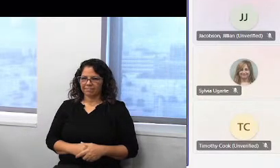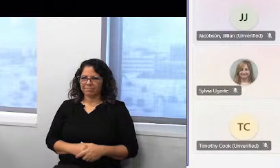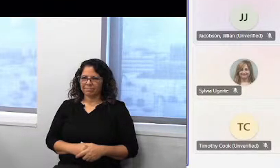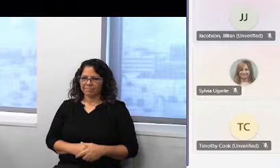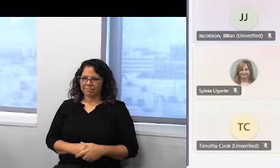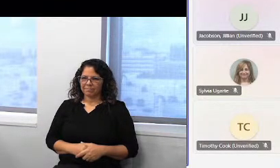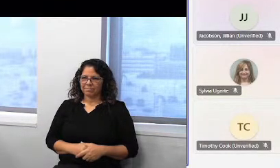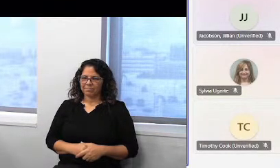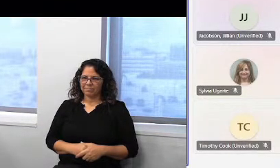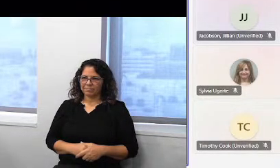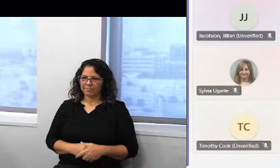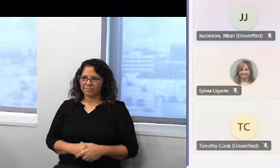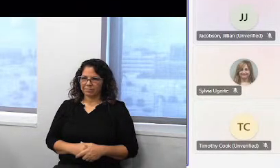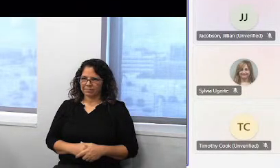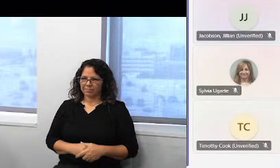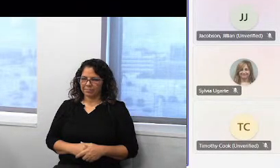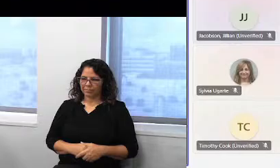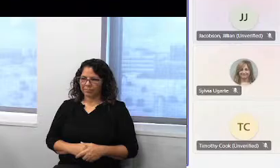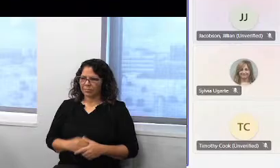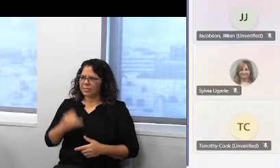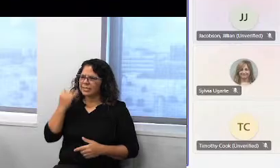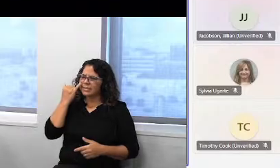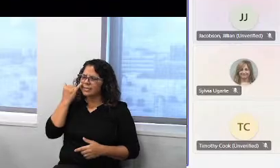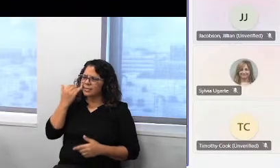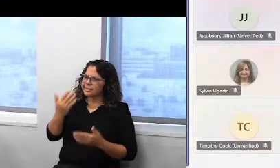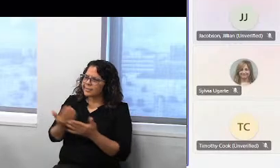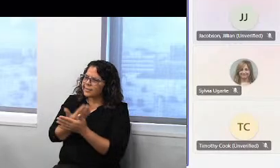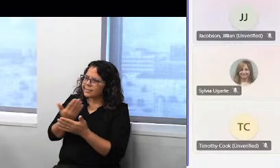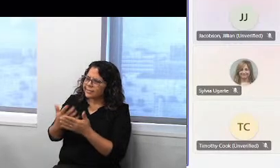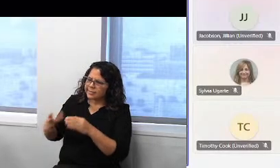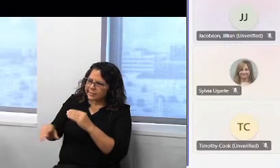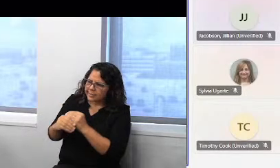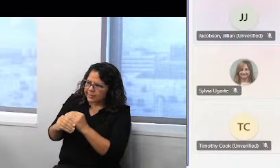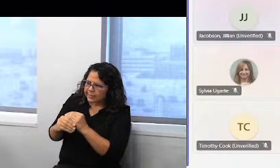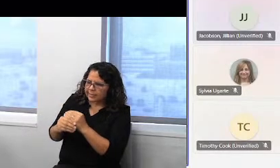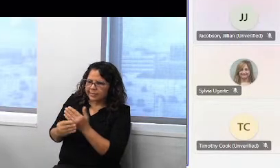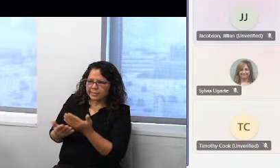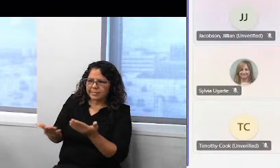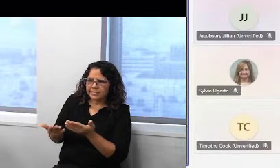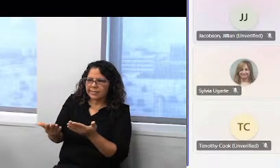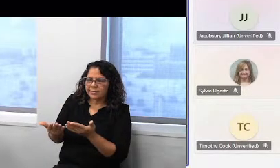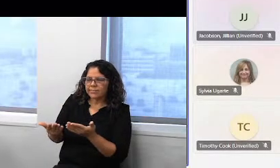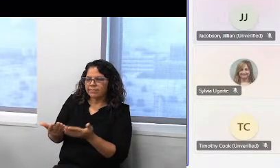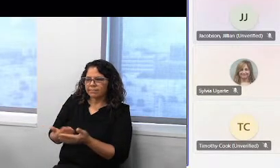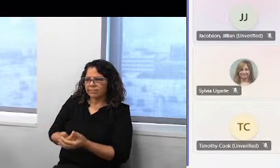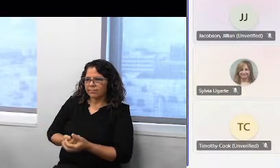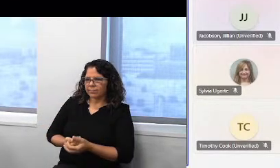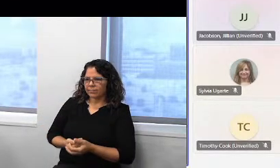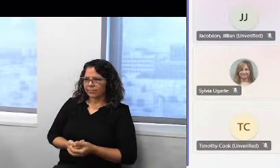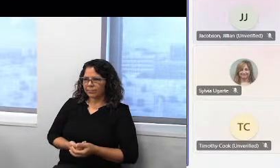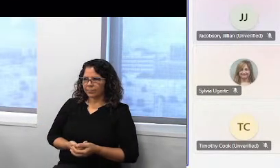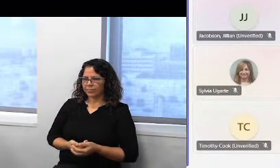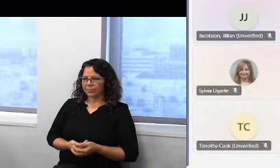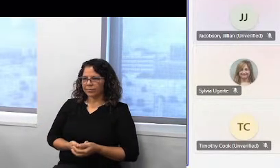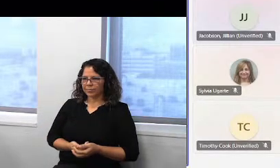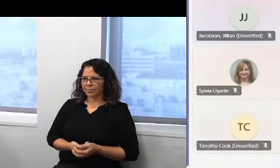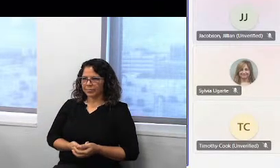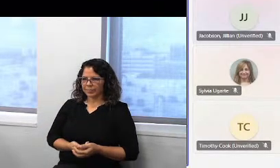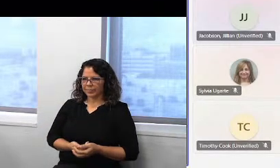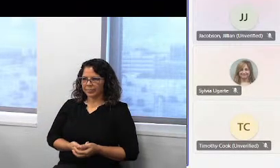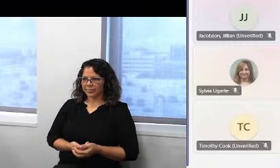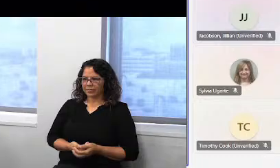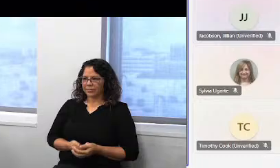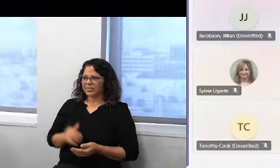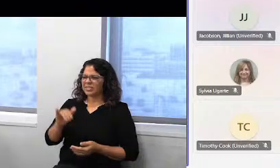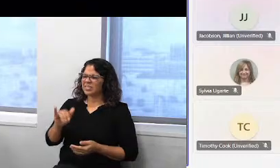When you say upgrades, you mean you're going to bring them in at like with a conductor or project that in addition to bringing